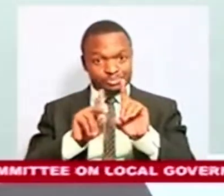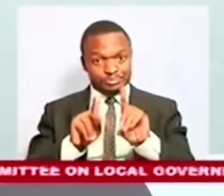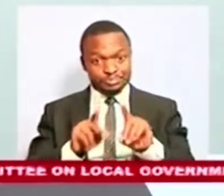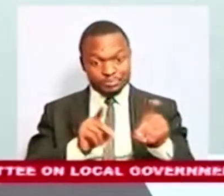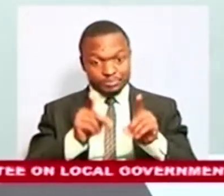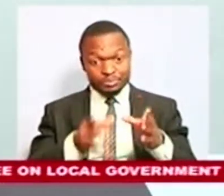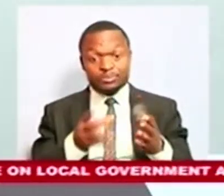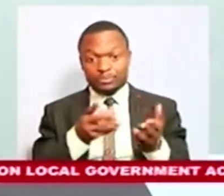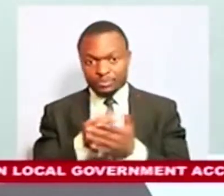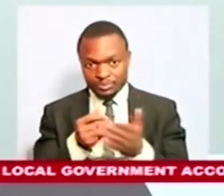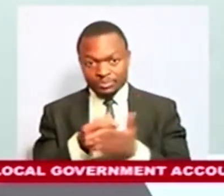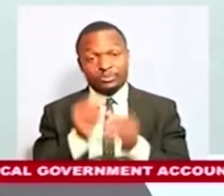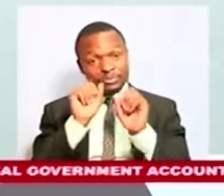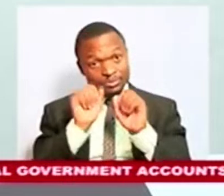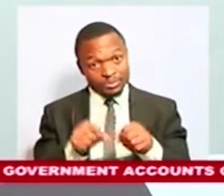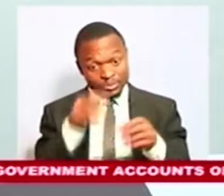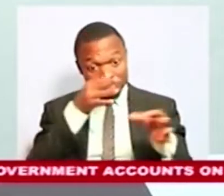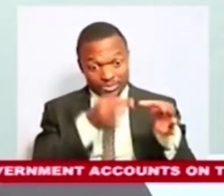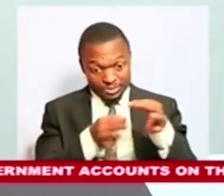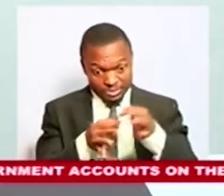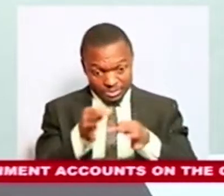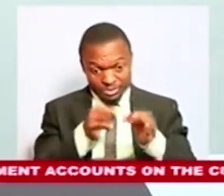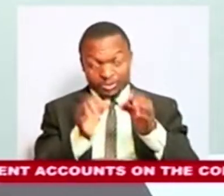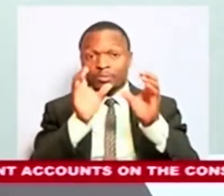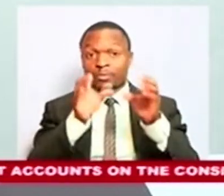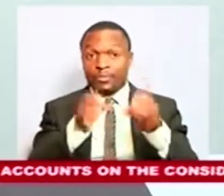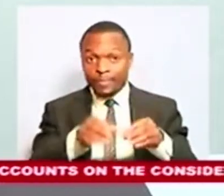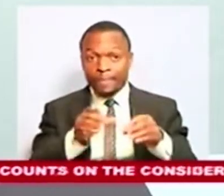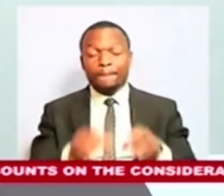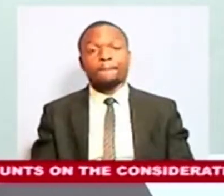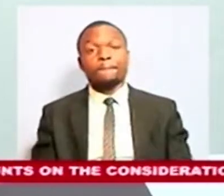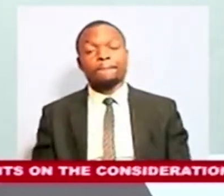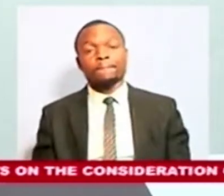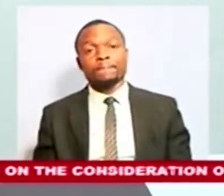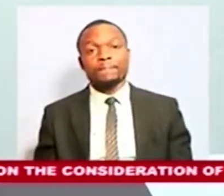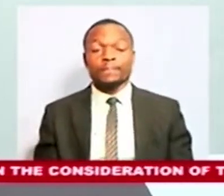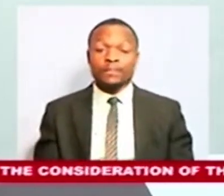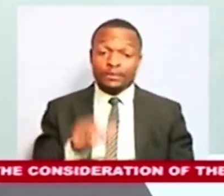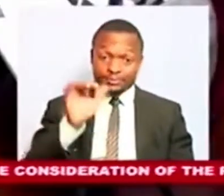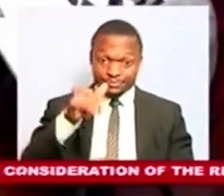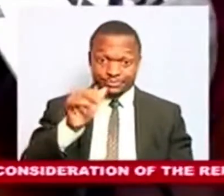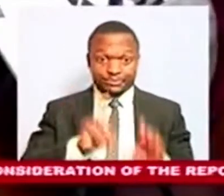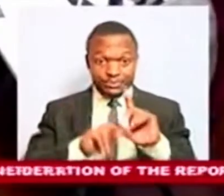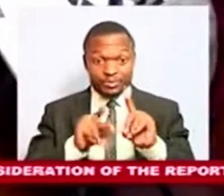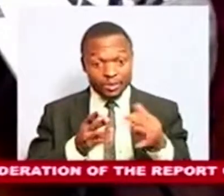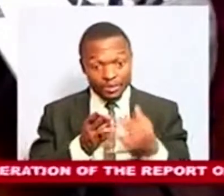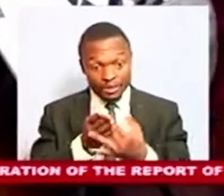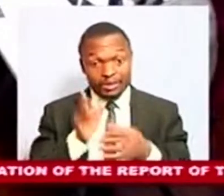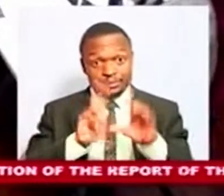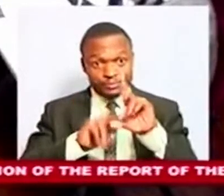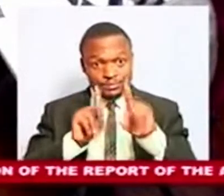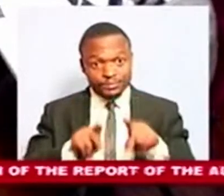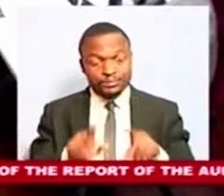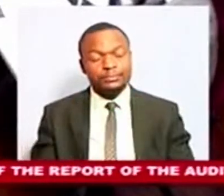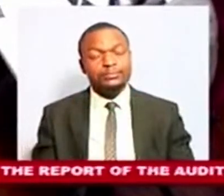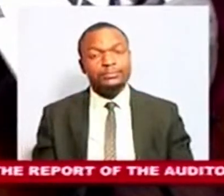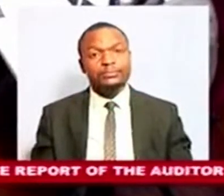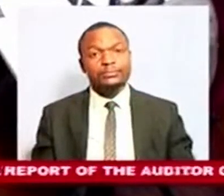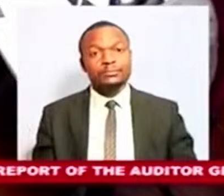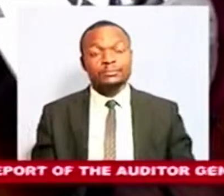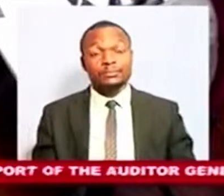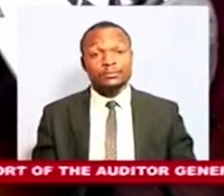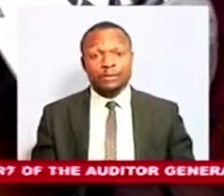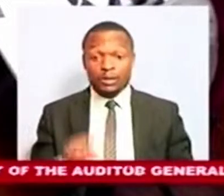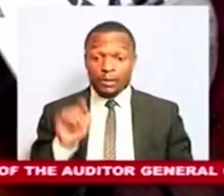Director Finance, would you explain to the committee? Yes, Chair. Through the Chair, on